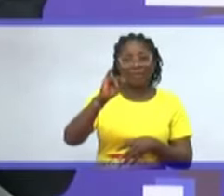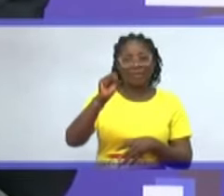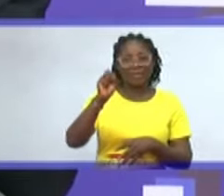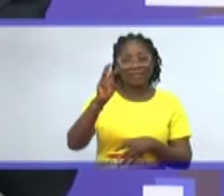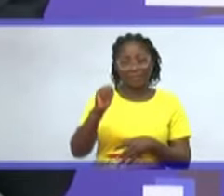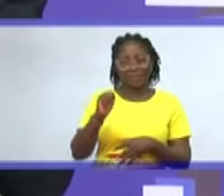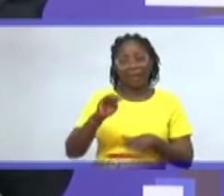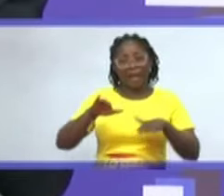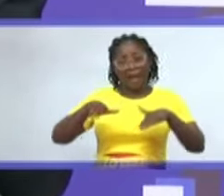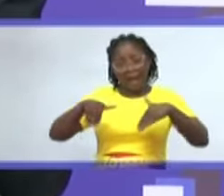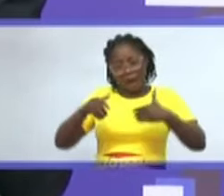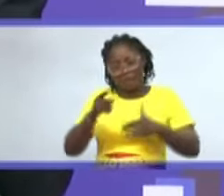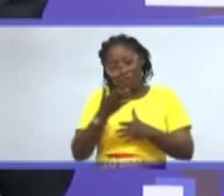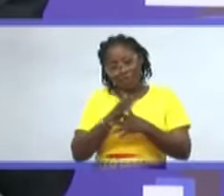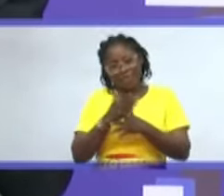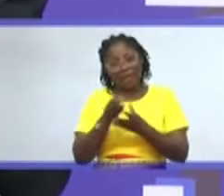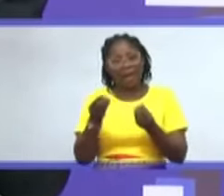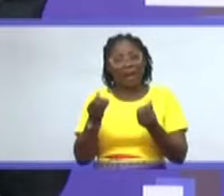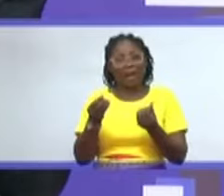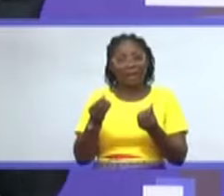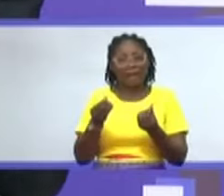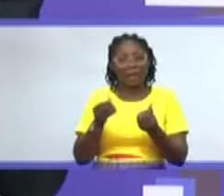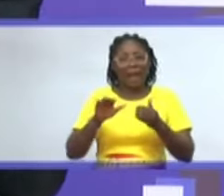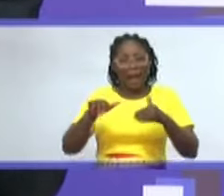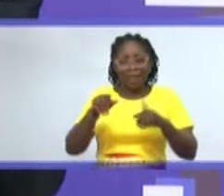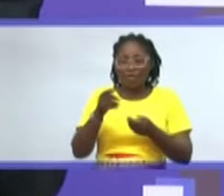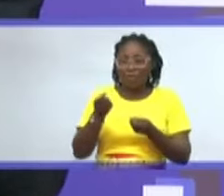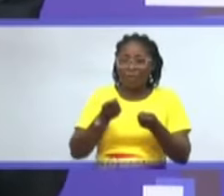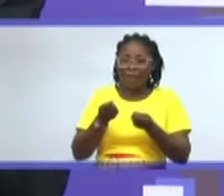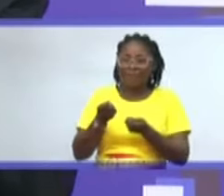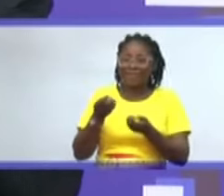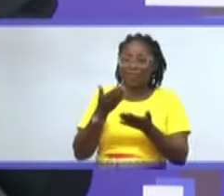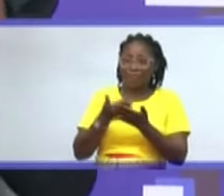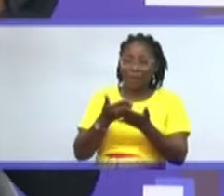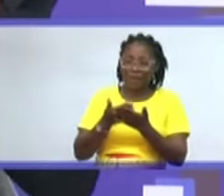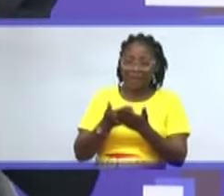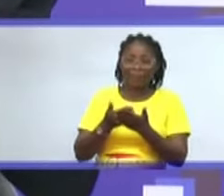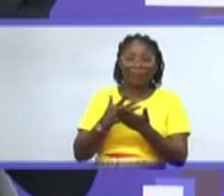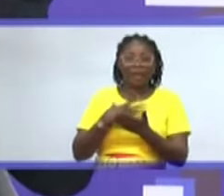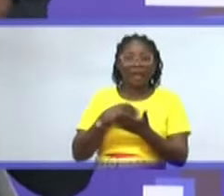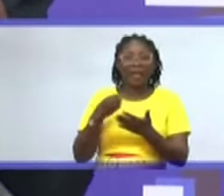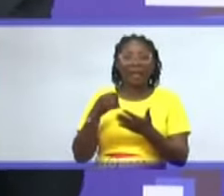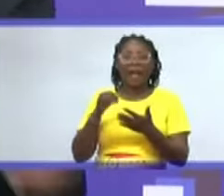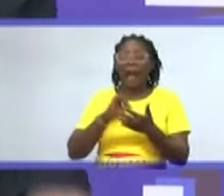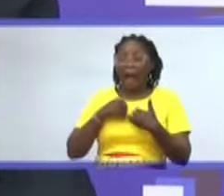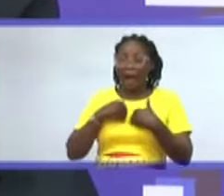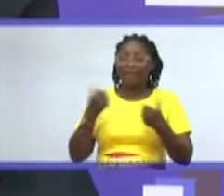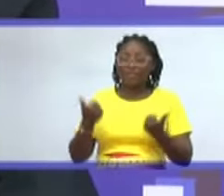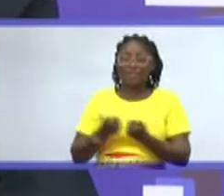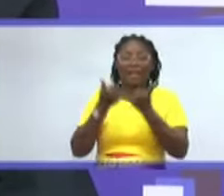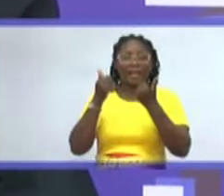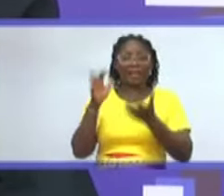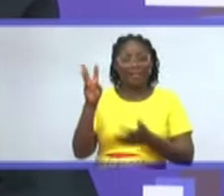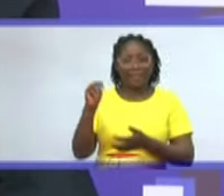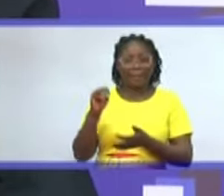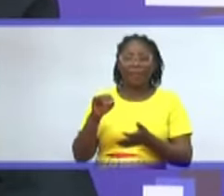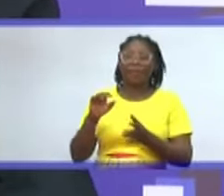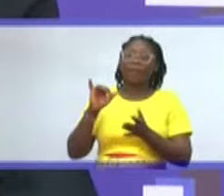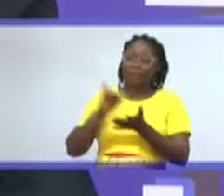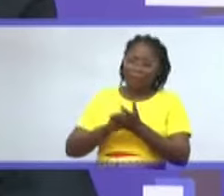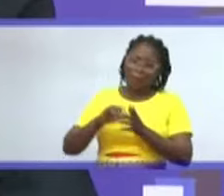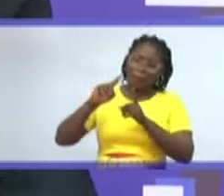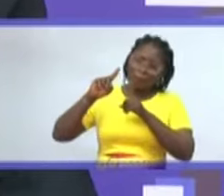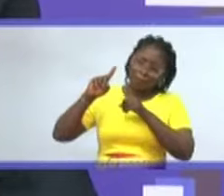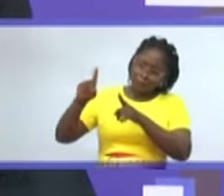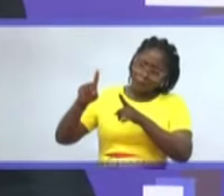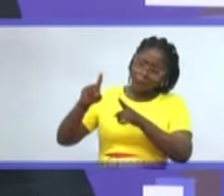how you share the land, right, how you manage your money and everything. And I've challenged everyone. I just said, go and see